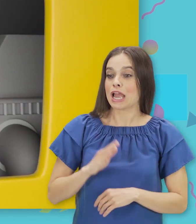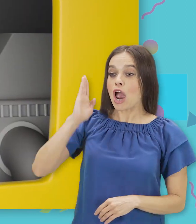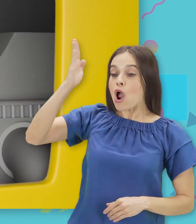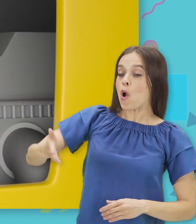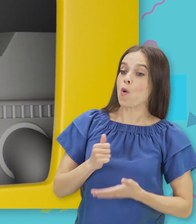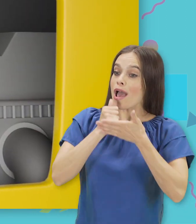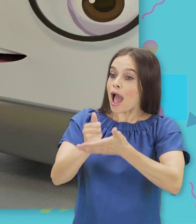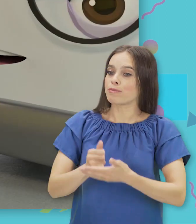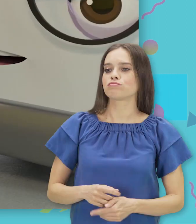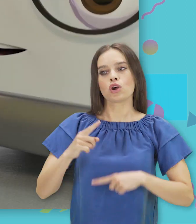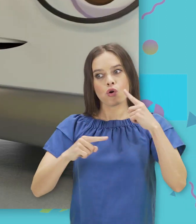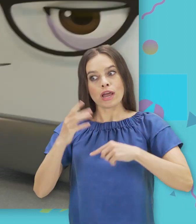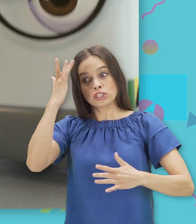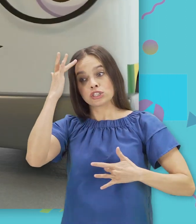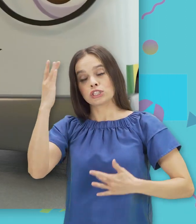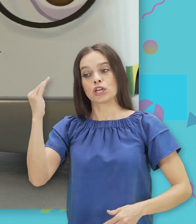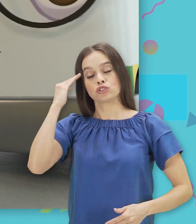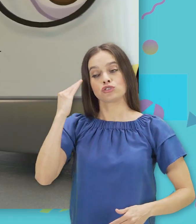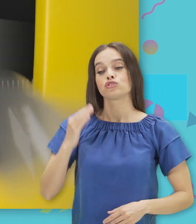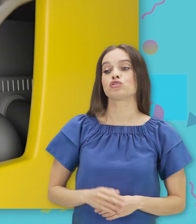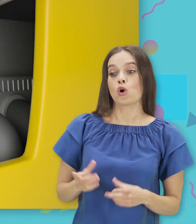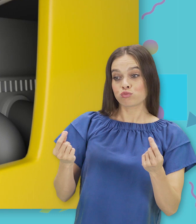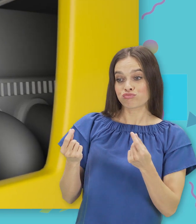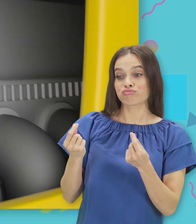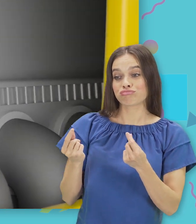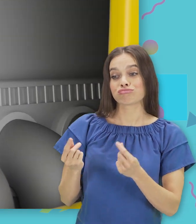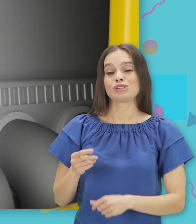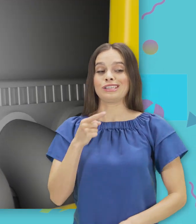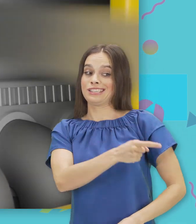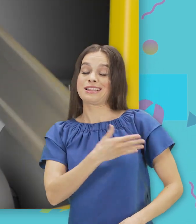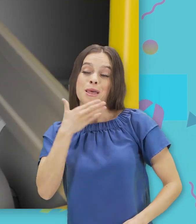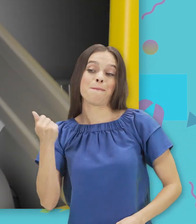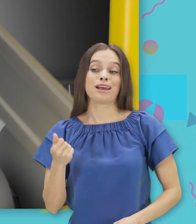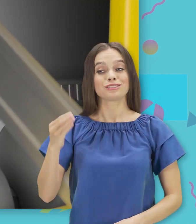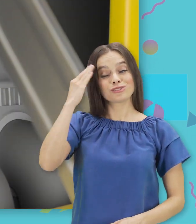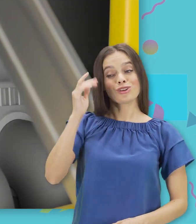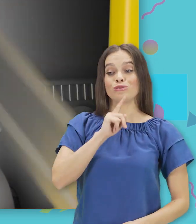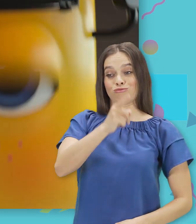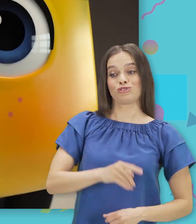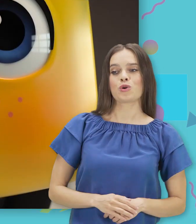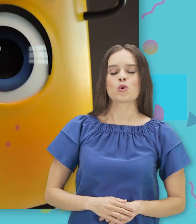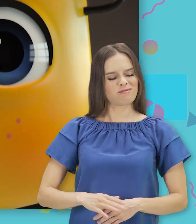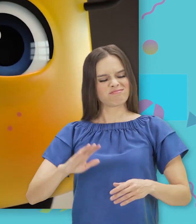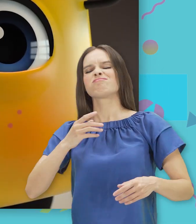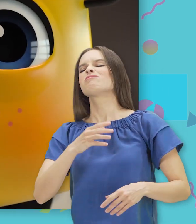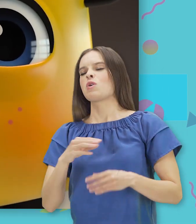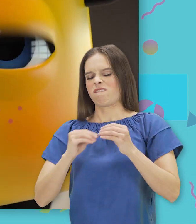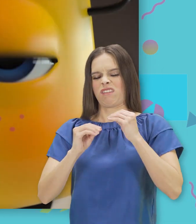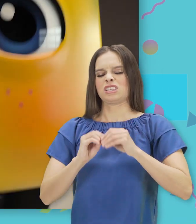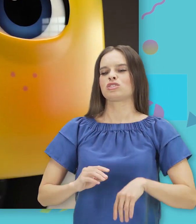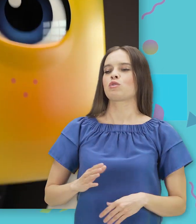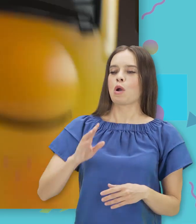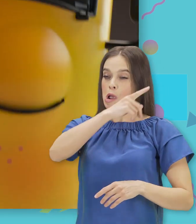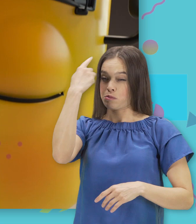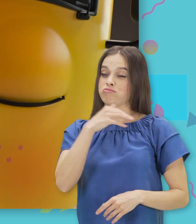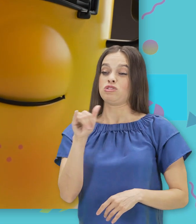you. When you're sick, she knows what to do. She's the best, you know it's true. Amber will fix you up